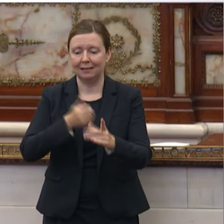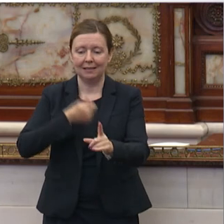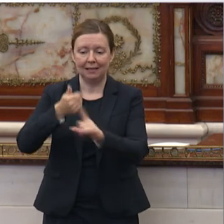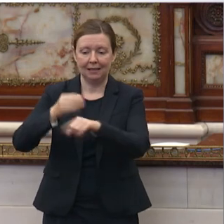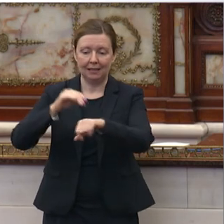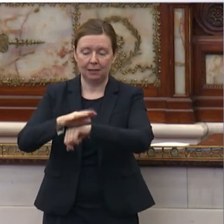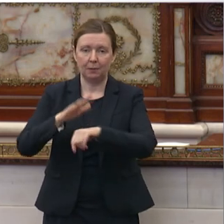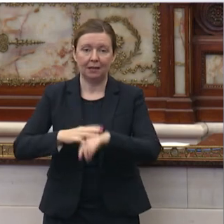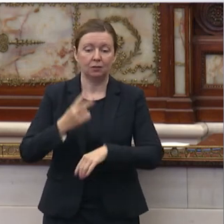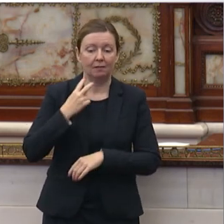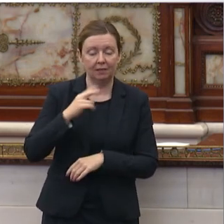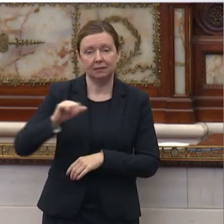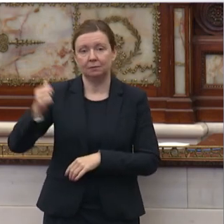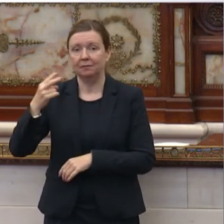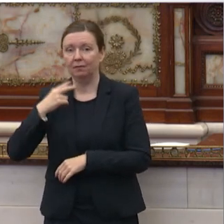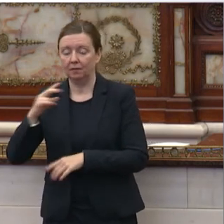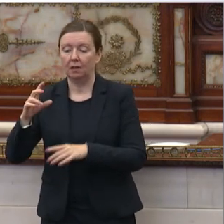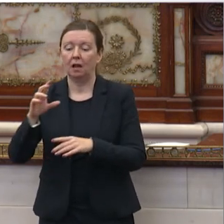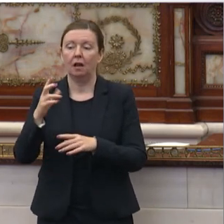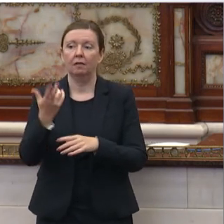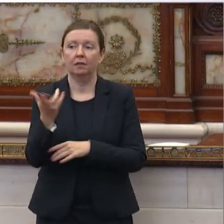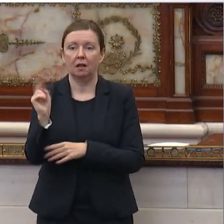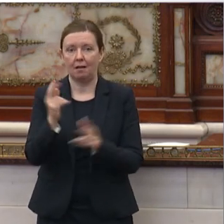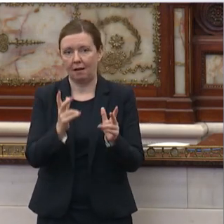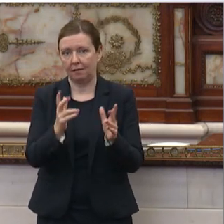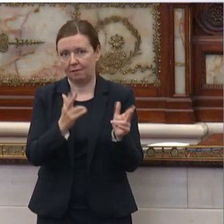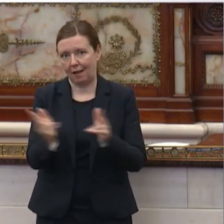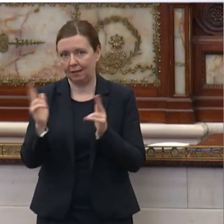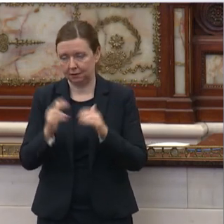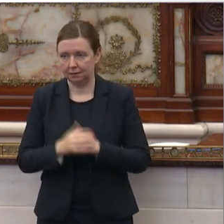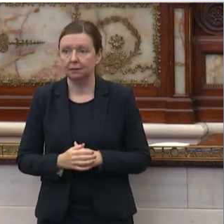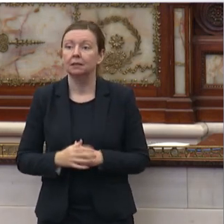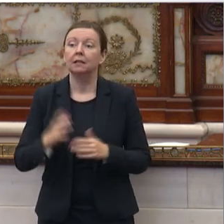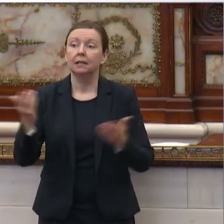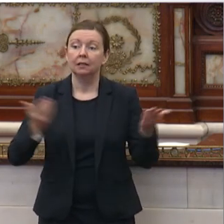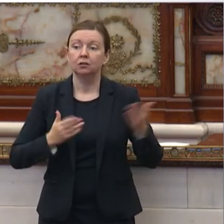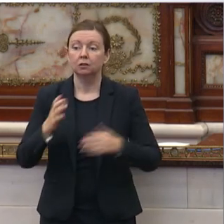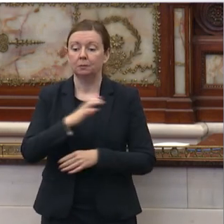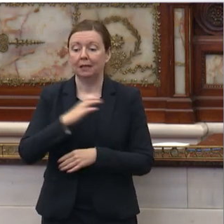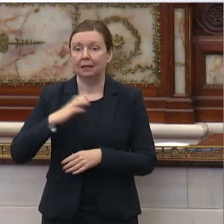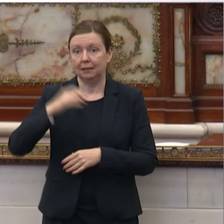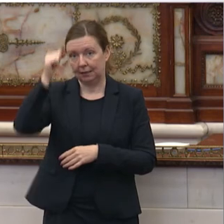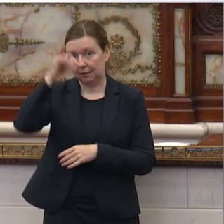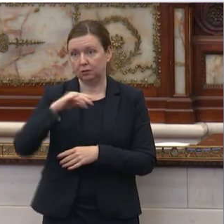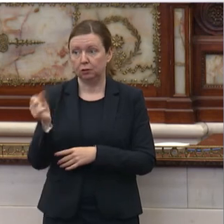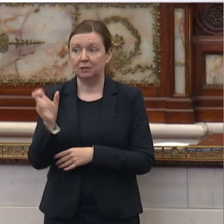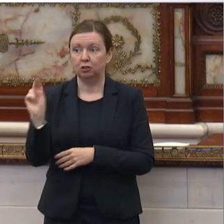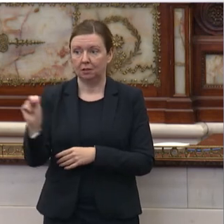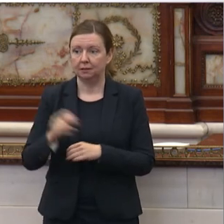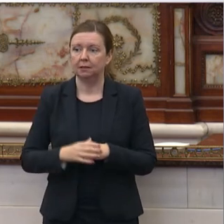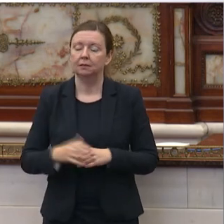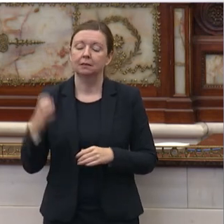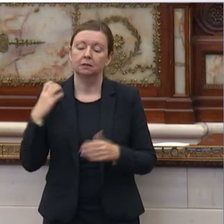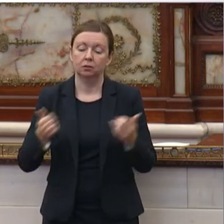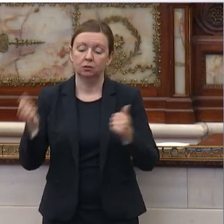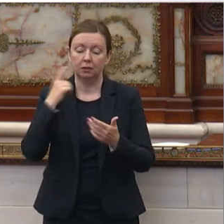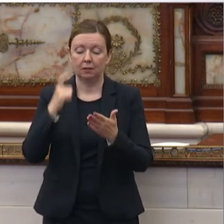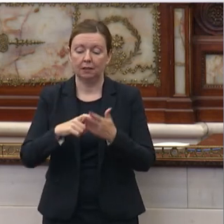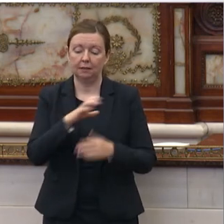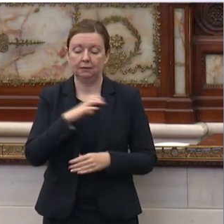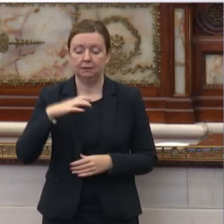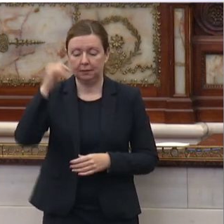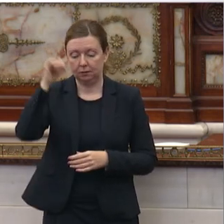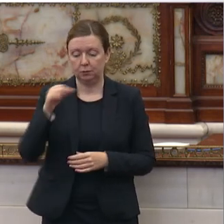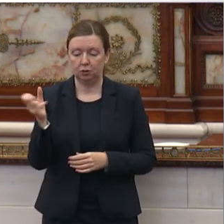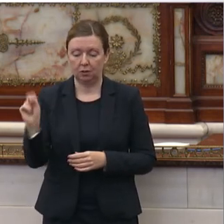on victims and co-victims of gun violence, introduced by Councilman Johnson. Chair recognizes Councilman